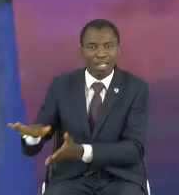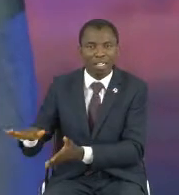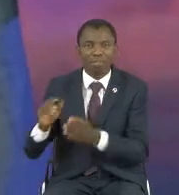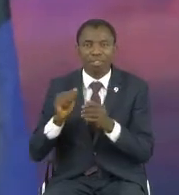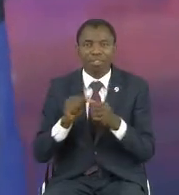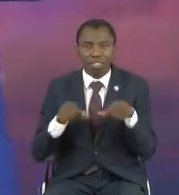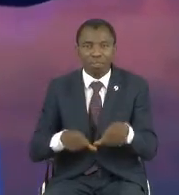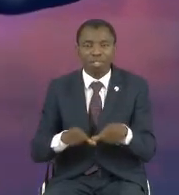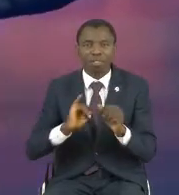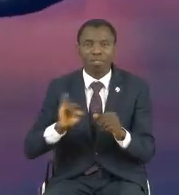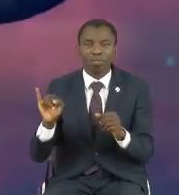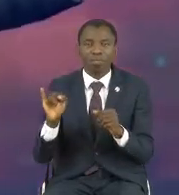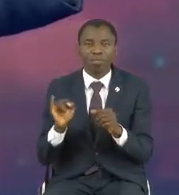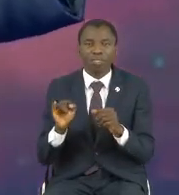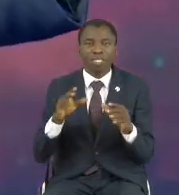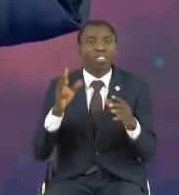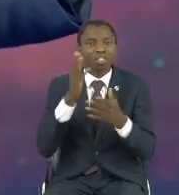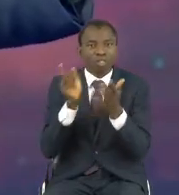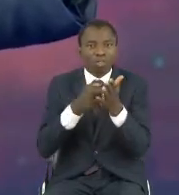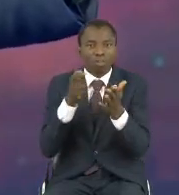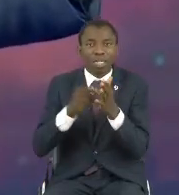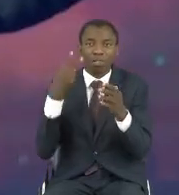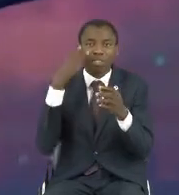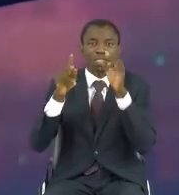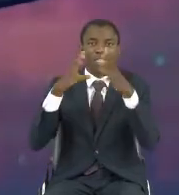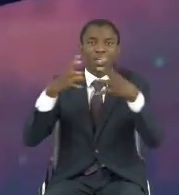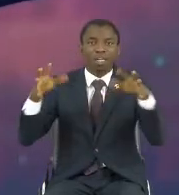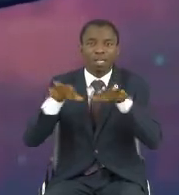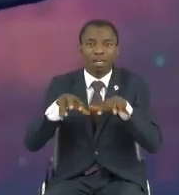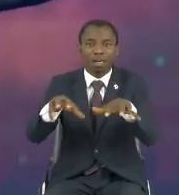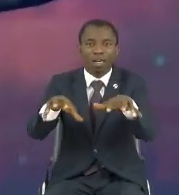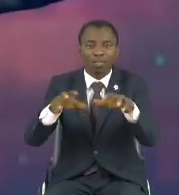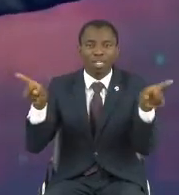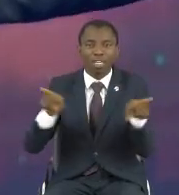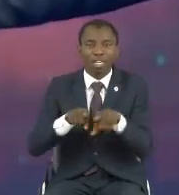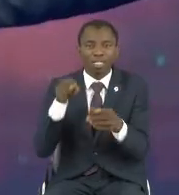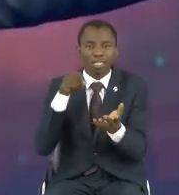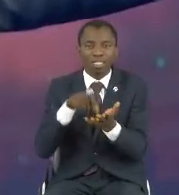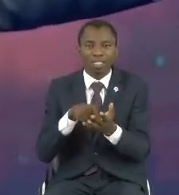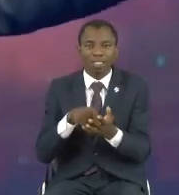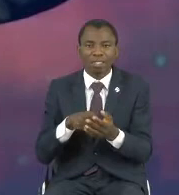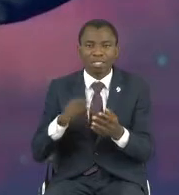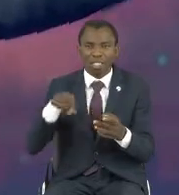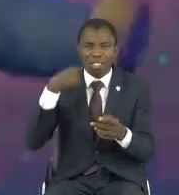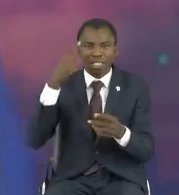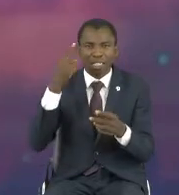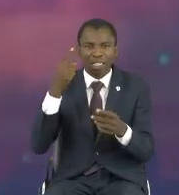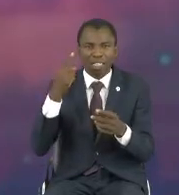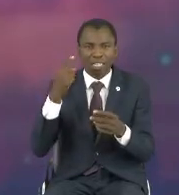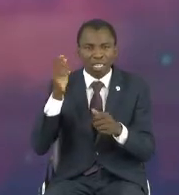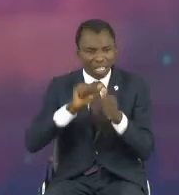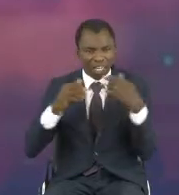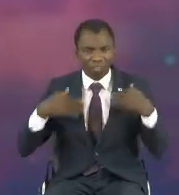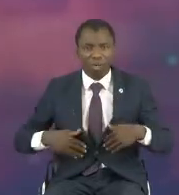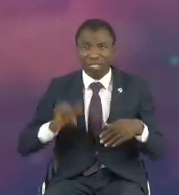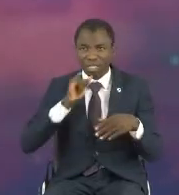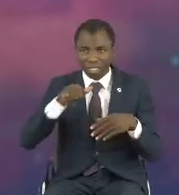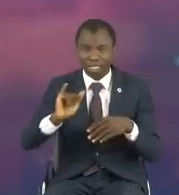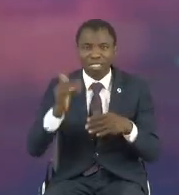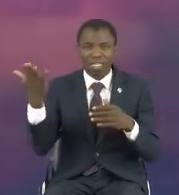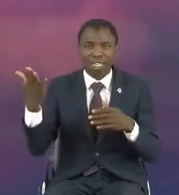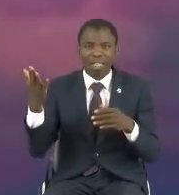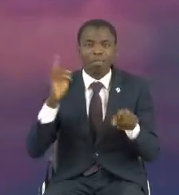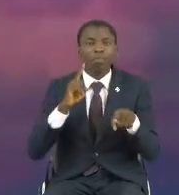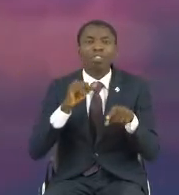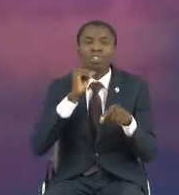when you see a crowd like this, you say, looks like everybody is still there. Not everybody